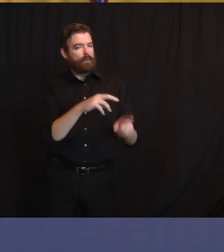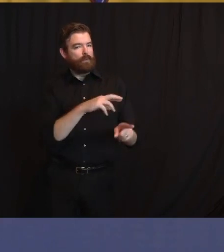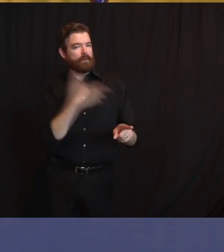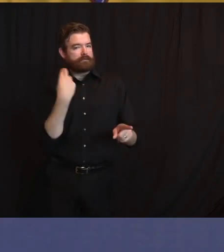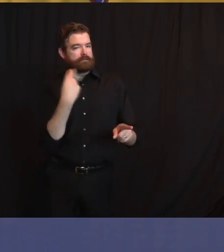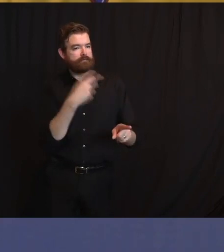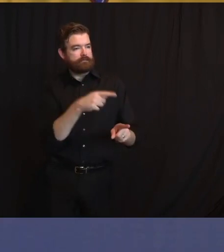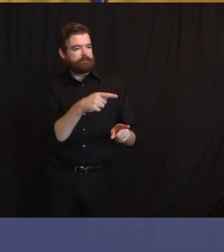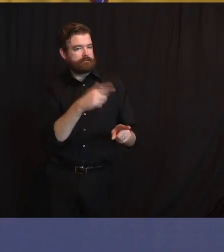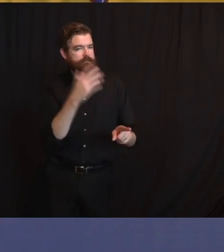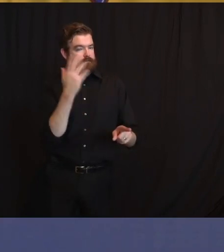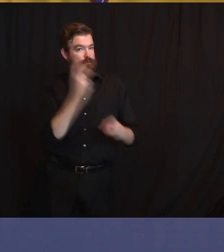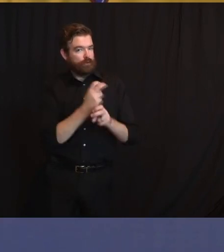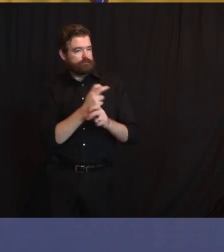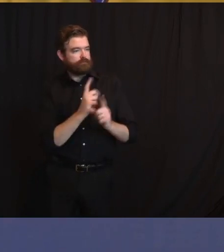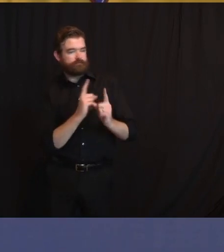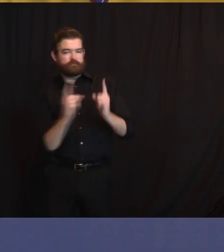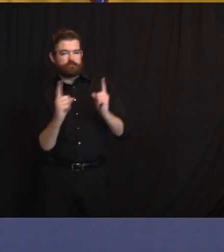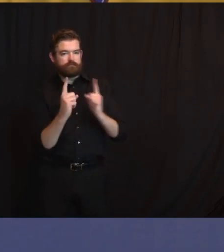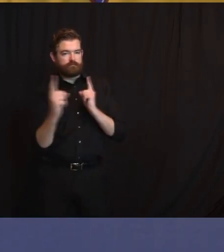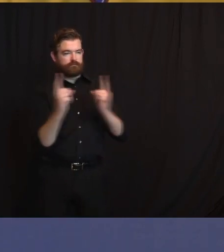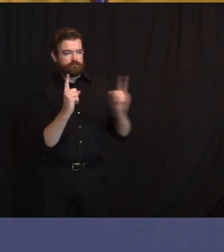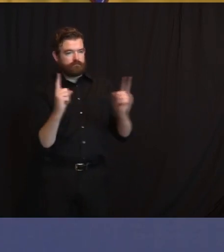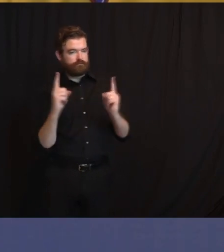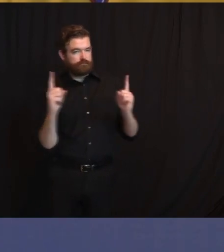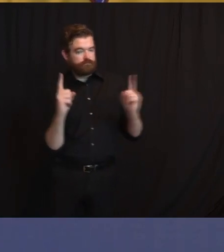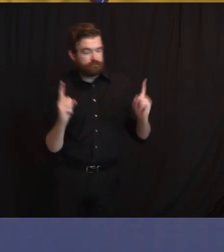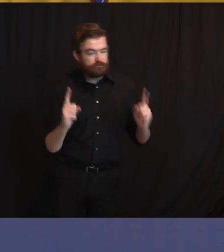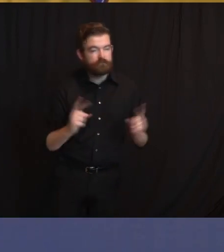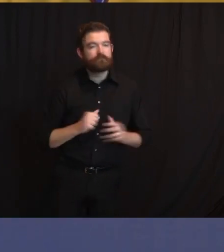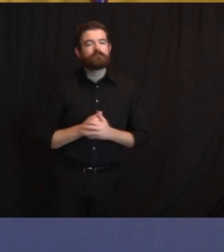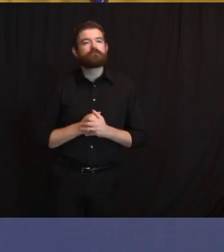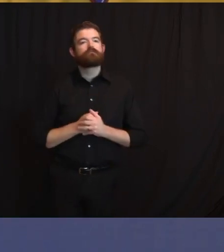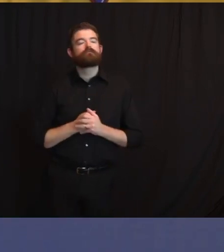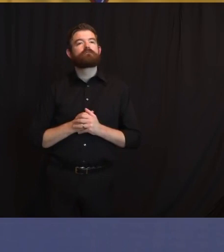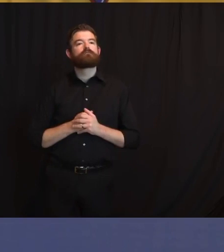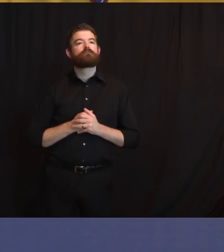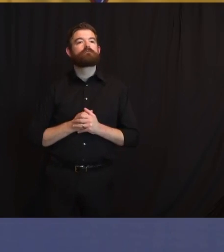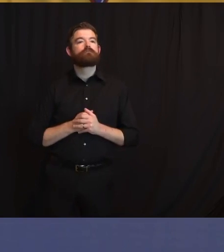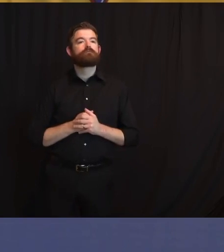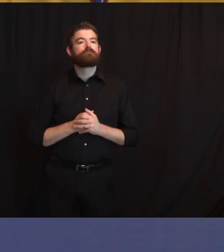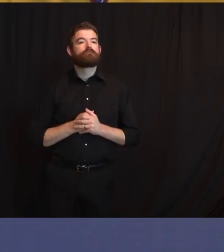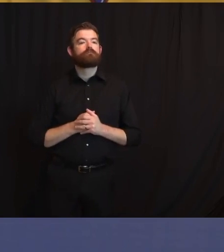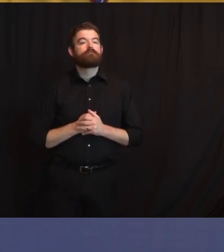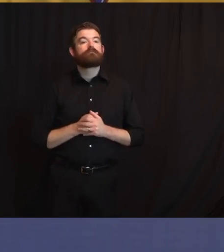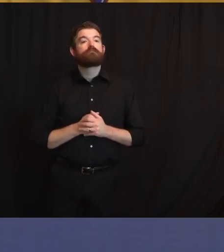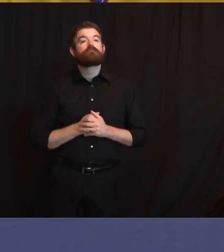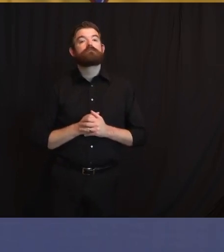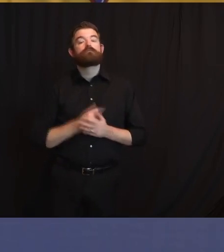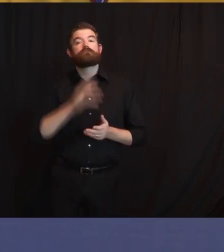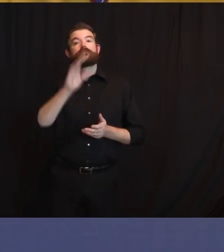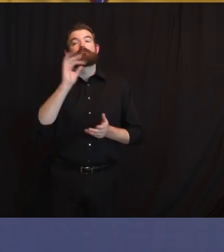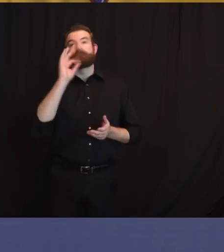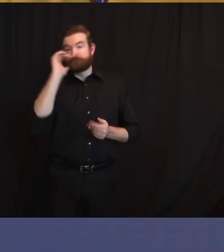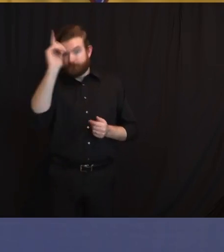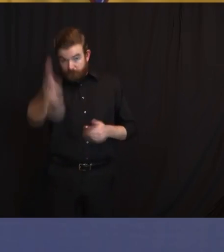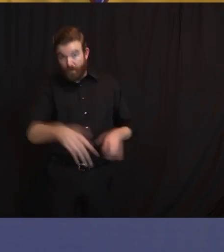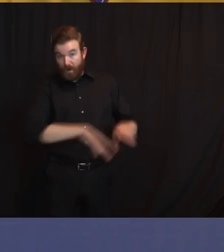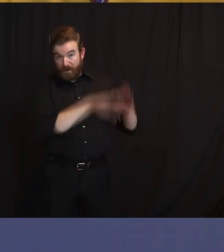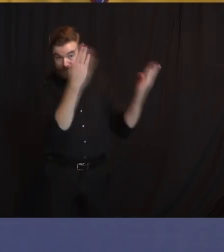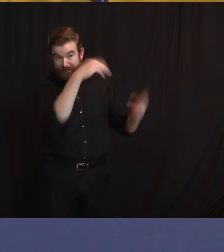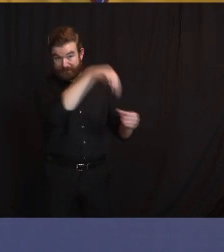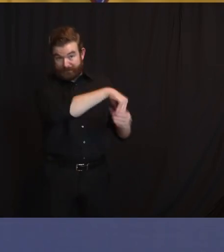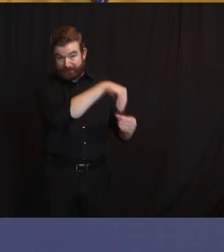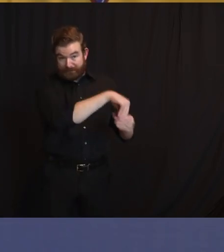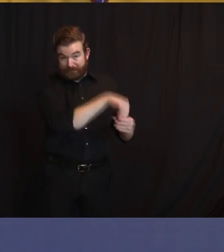so we want to make this perfectly clear. Whenever it is we do go inside, the bar is there